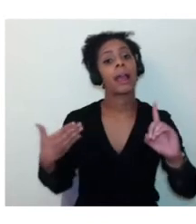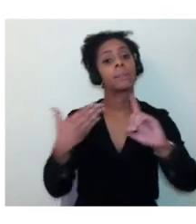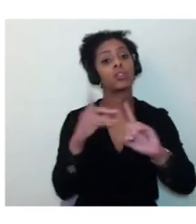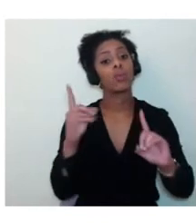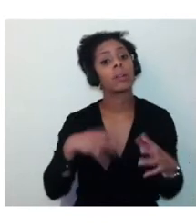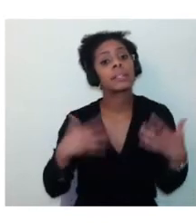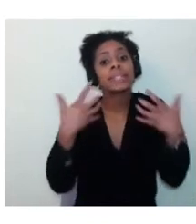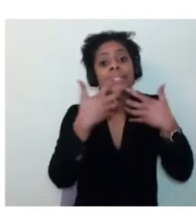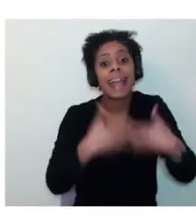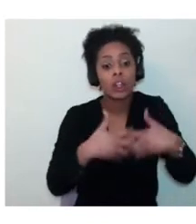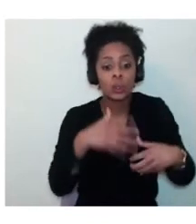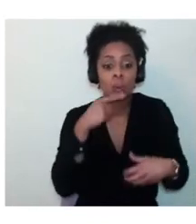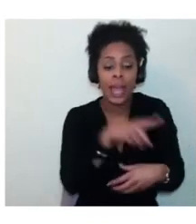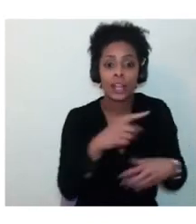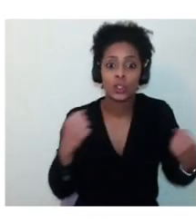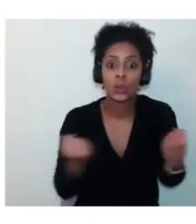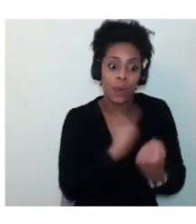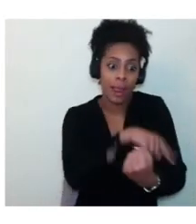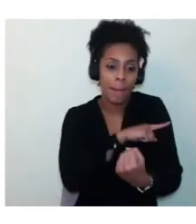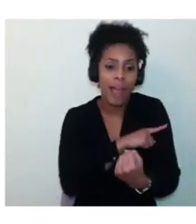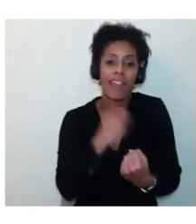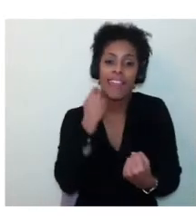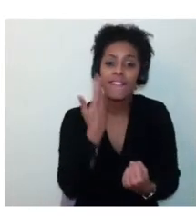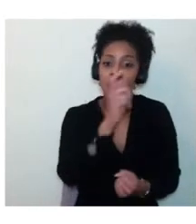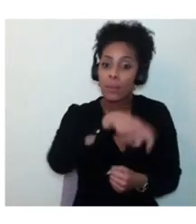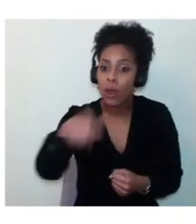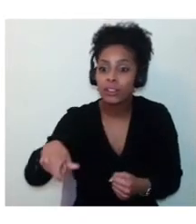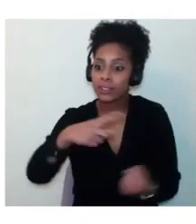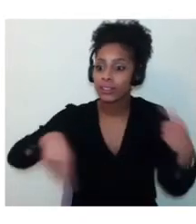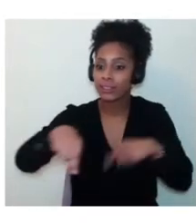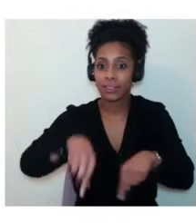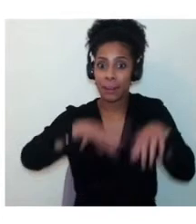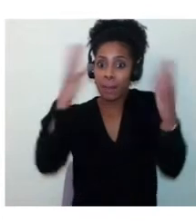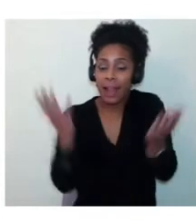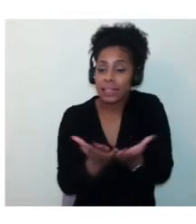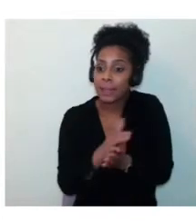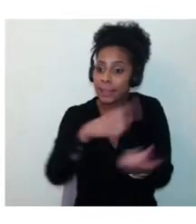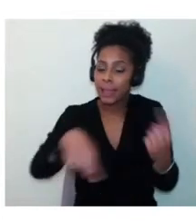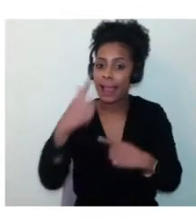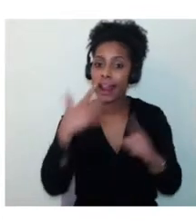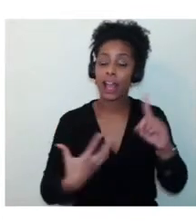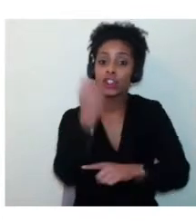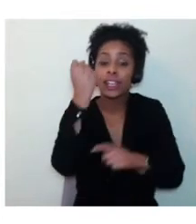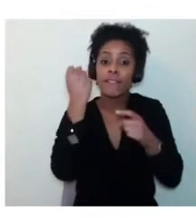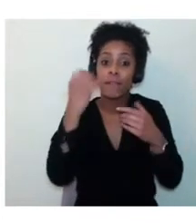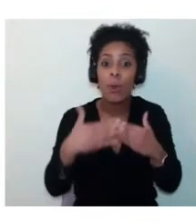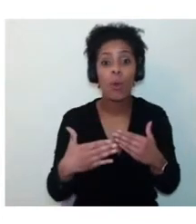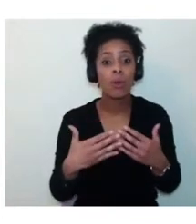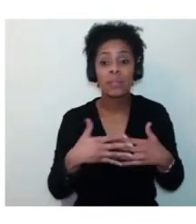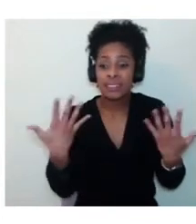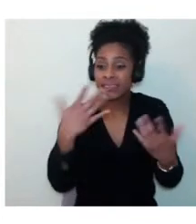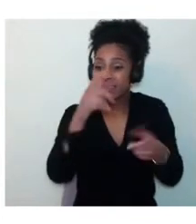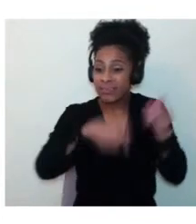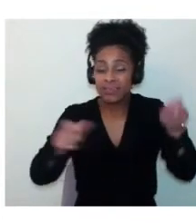every person and organization on the planet to achieve more. And that means people of all abilities. And this is something we talk a lot about